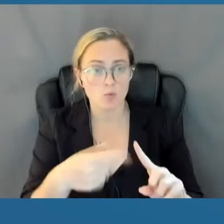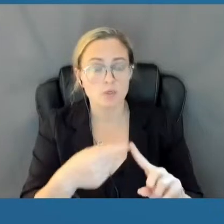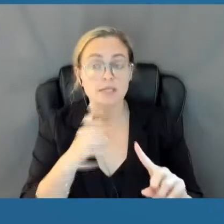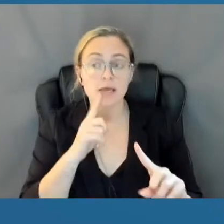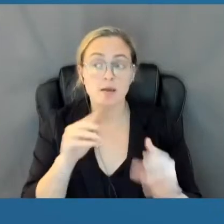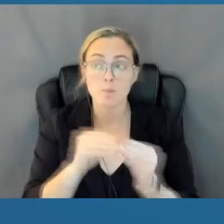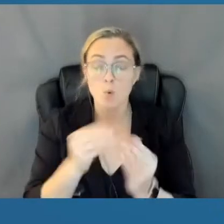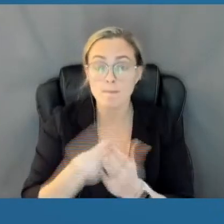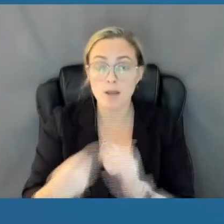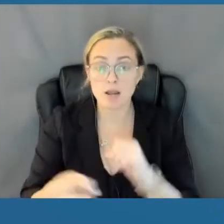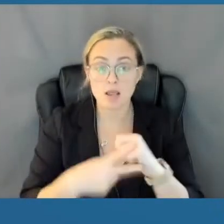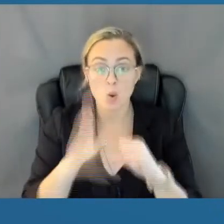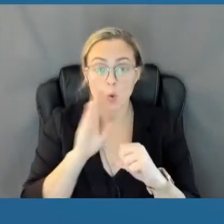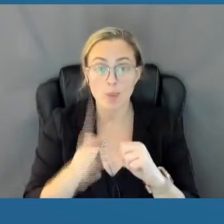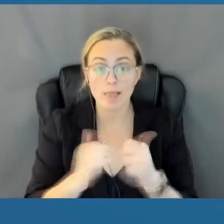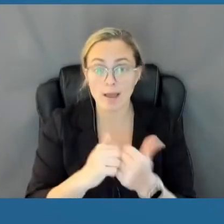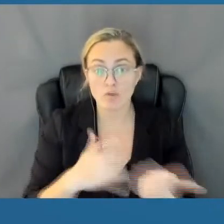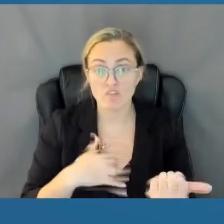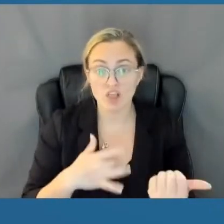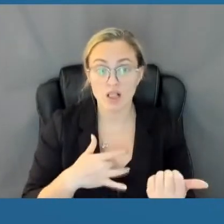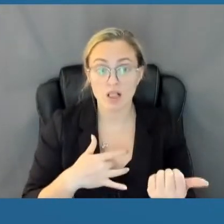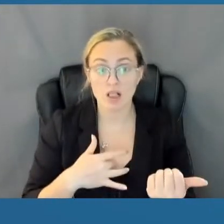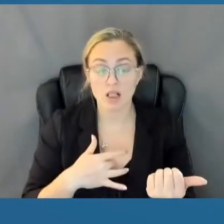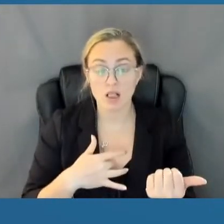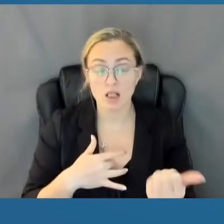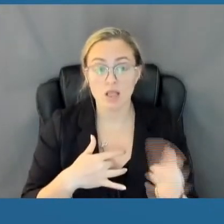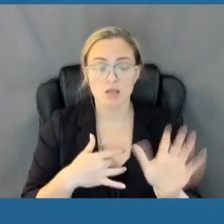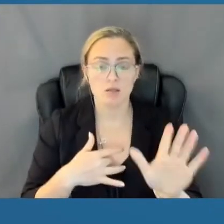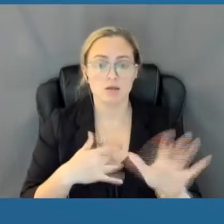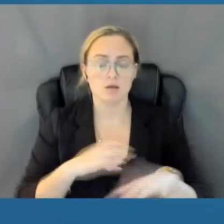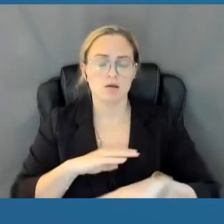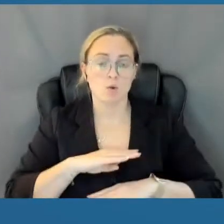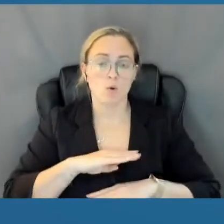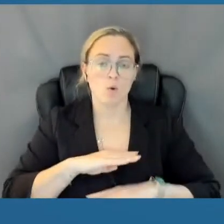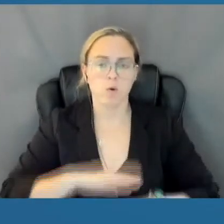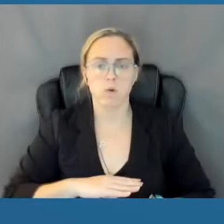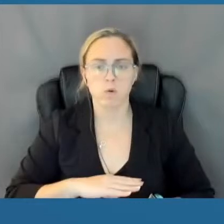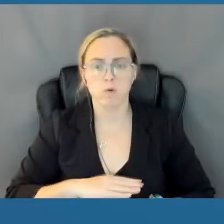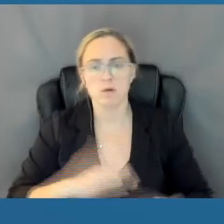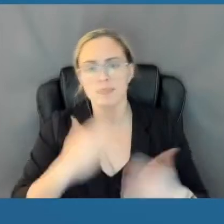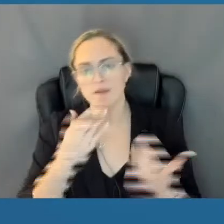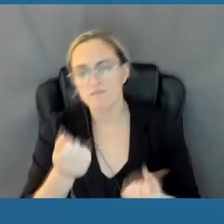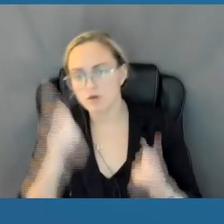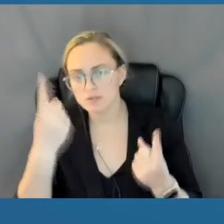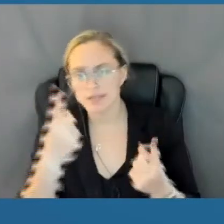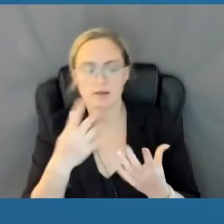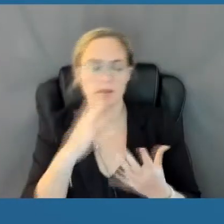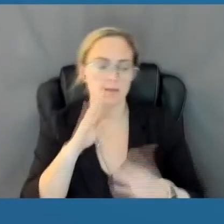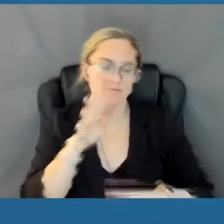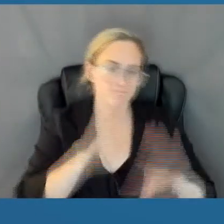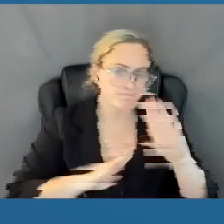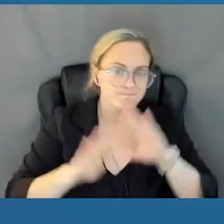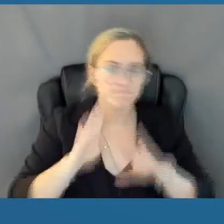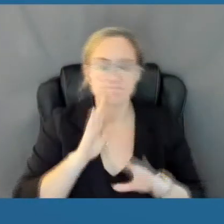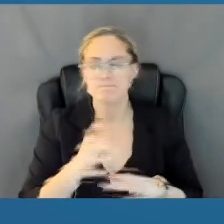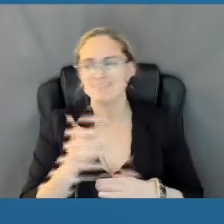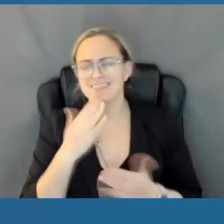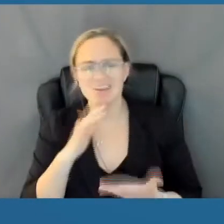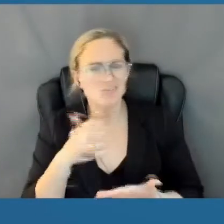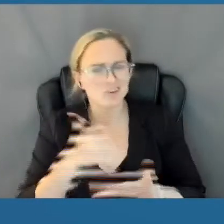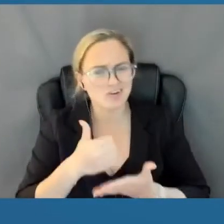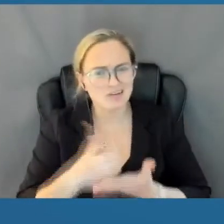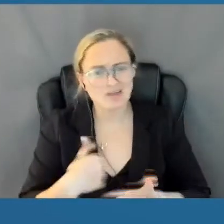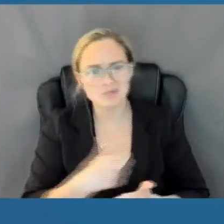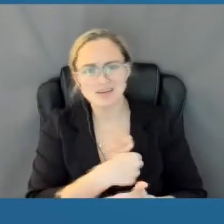money back in your pockets, how do you feel? And all of a sudden, there's just this sigh of relief. Thank you for understanding us. Thank you for, trying to just help us as we're